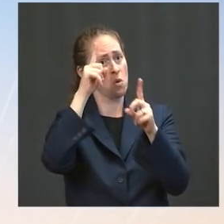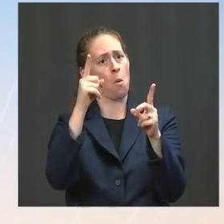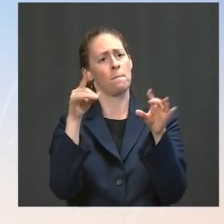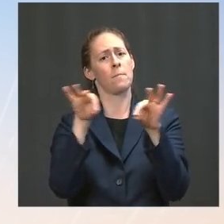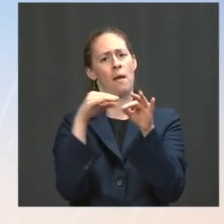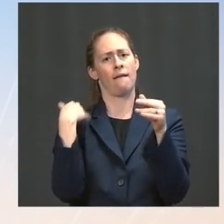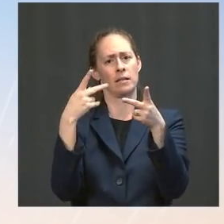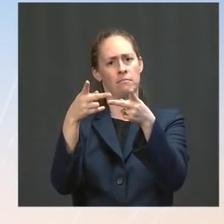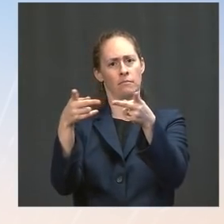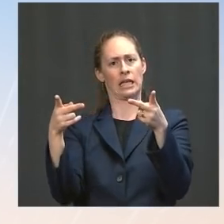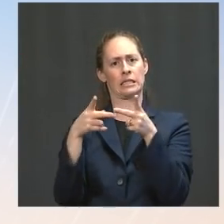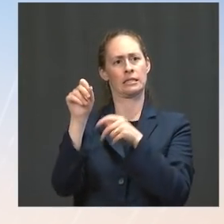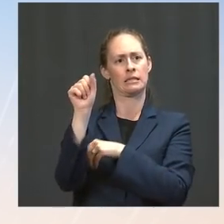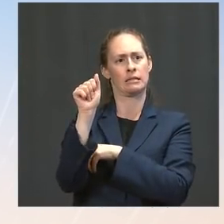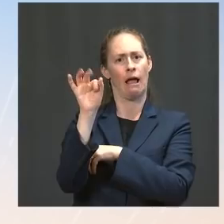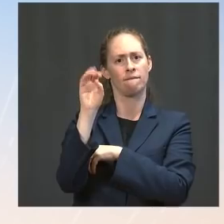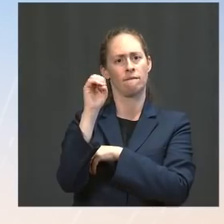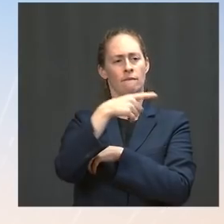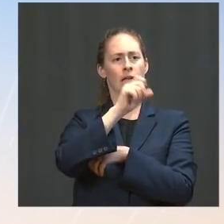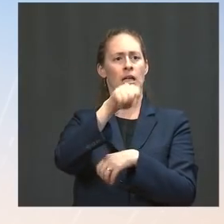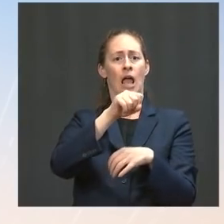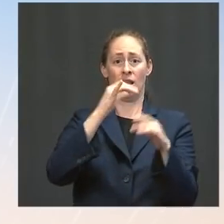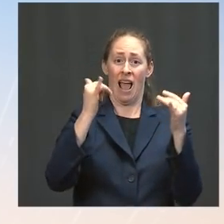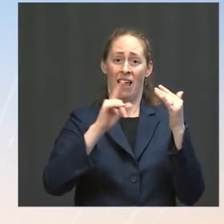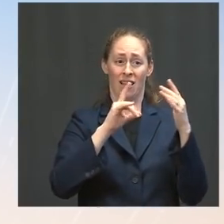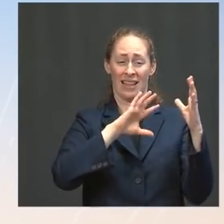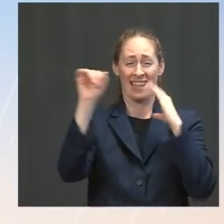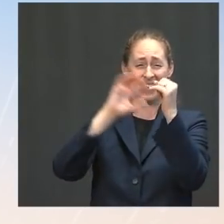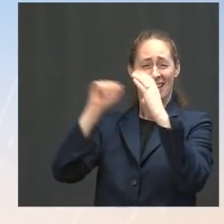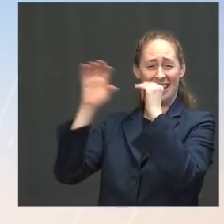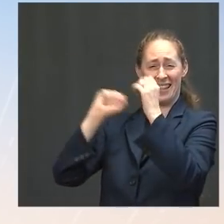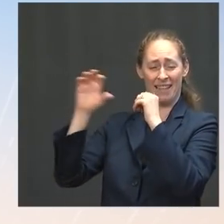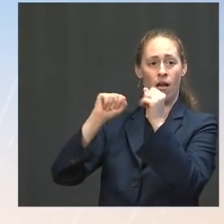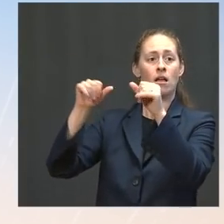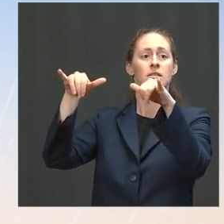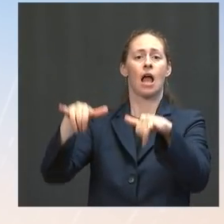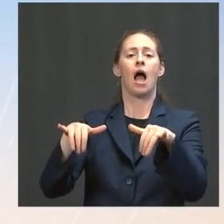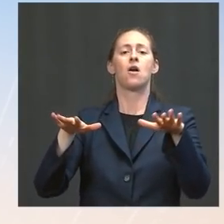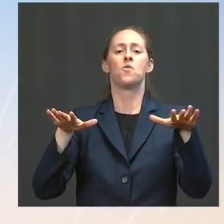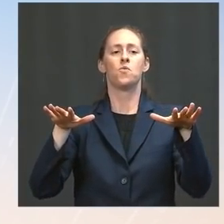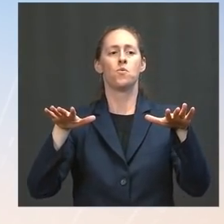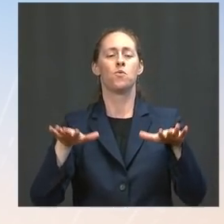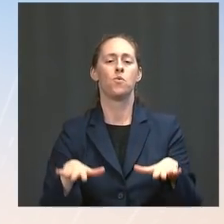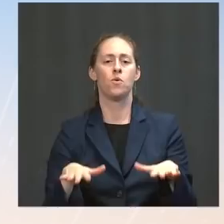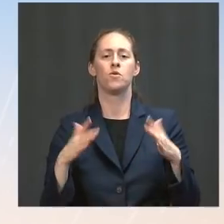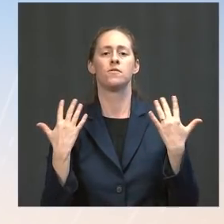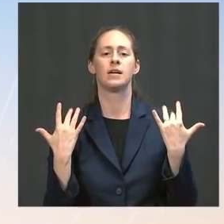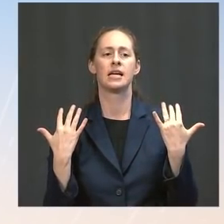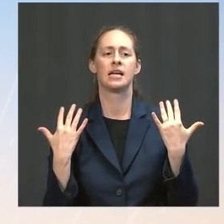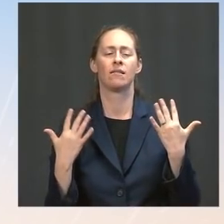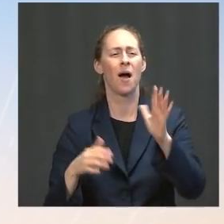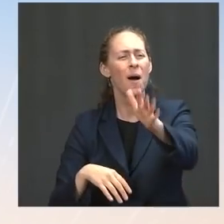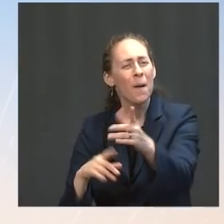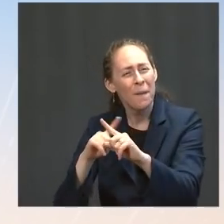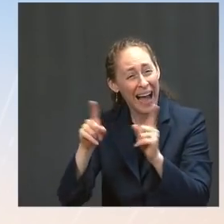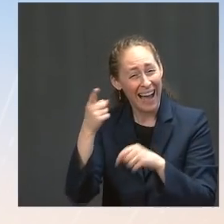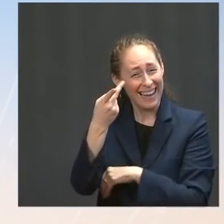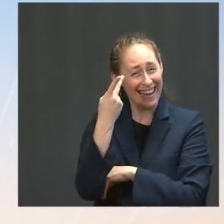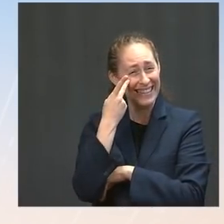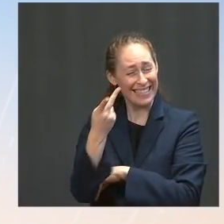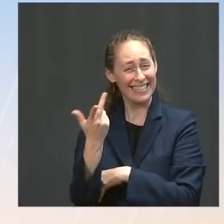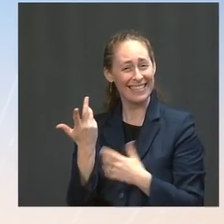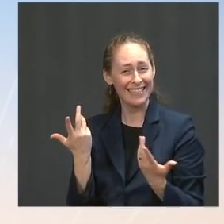Some, as Secretary Blinken noted, are people who may not be ready to leave. For a variety of reasons.